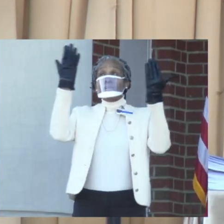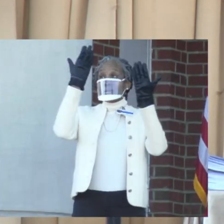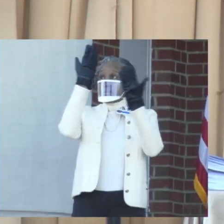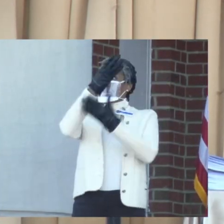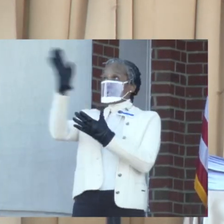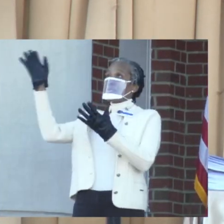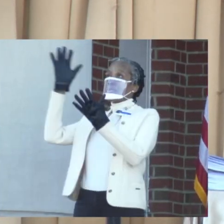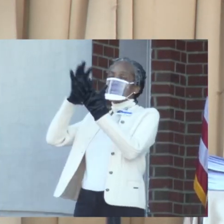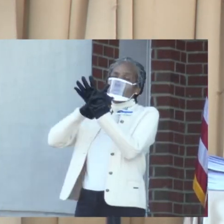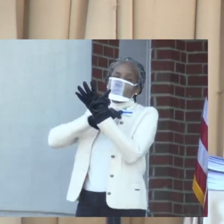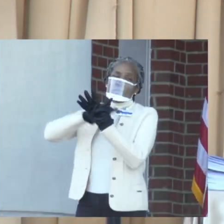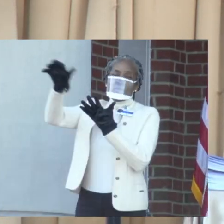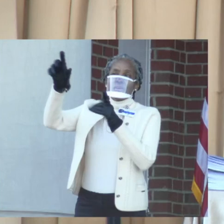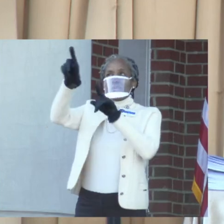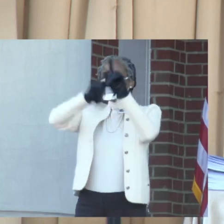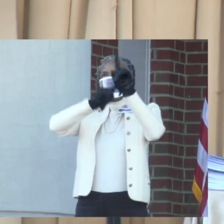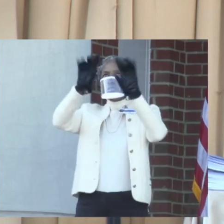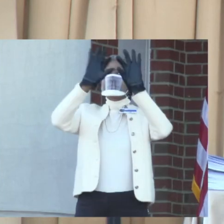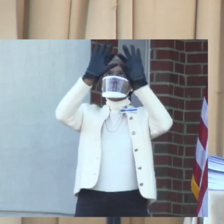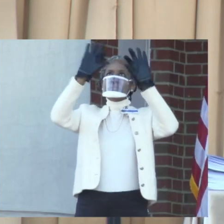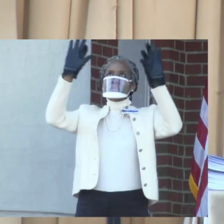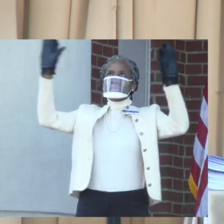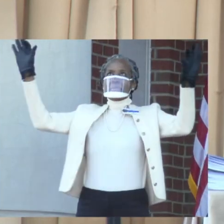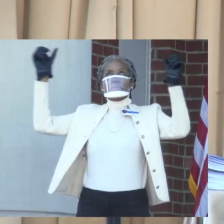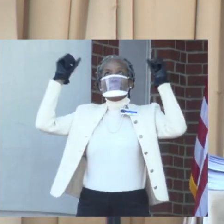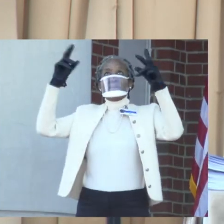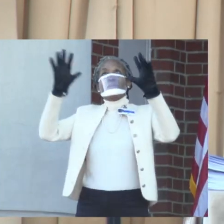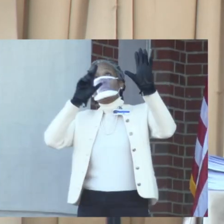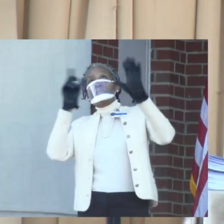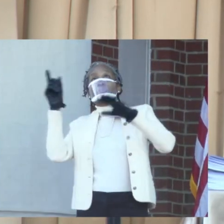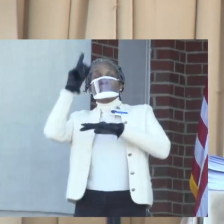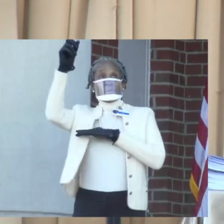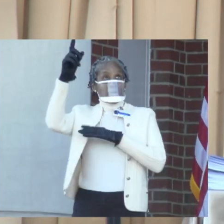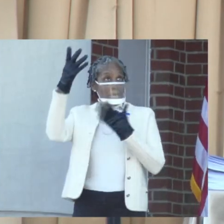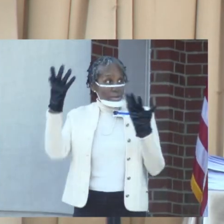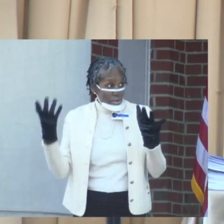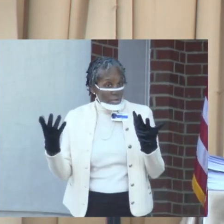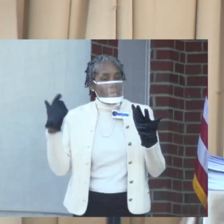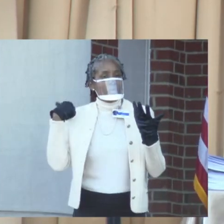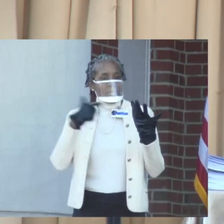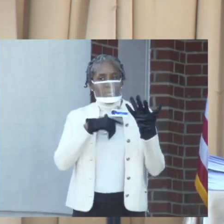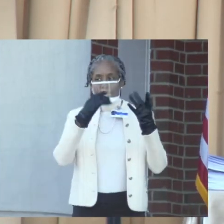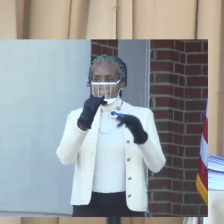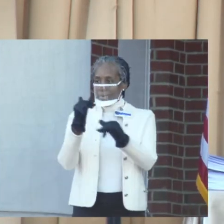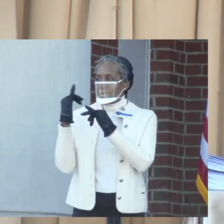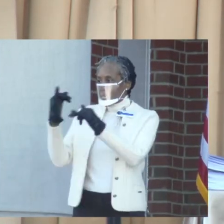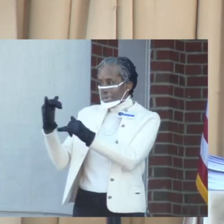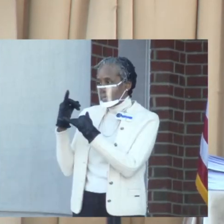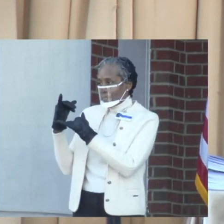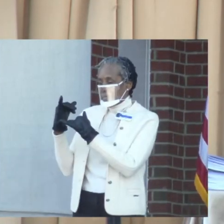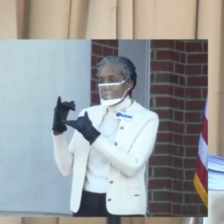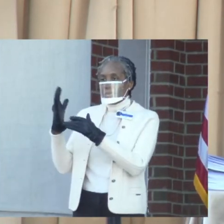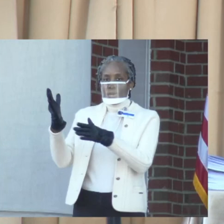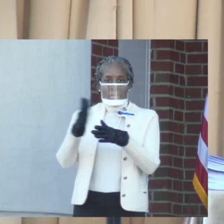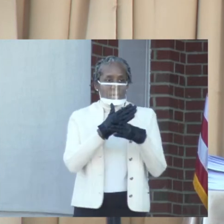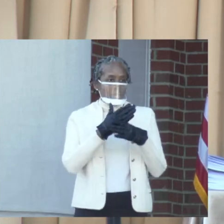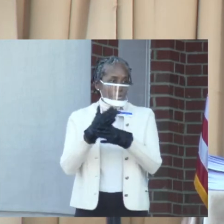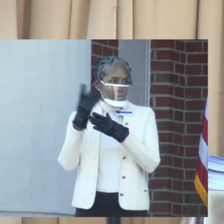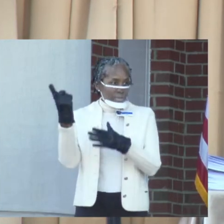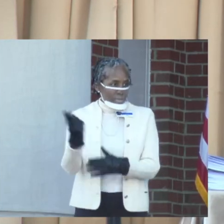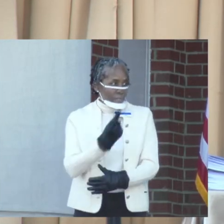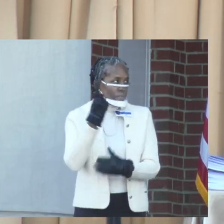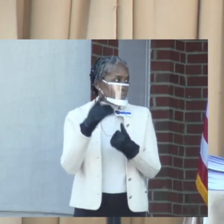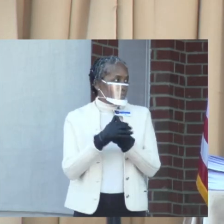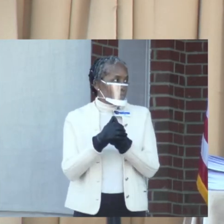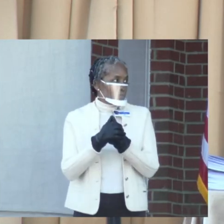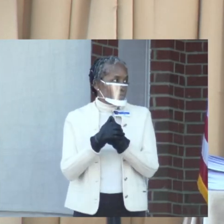billions of burning stars. Now look around at your fellow graduates. Understand that we share something.